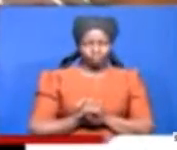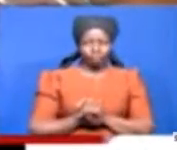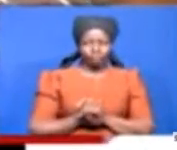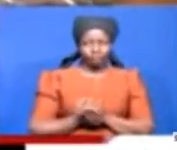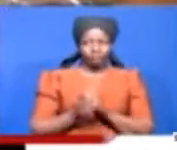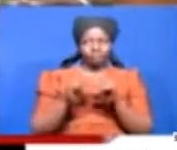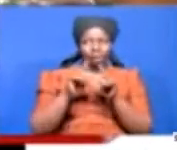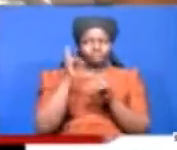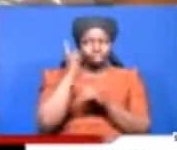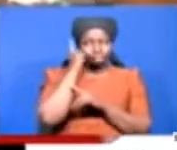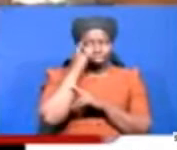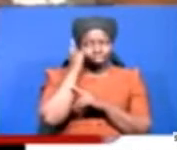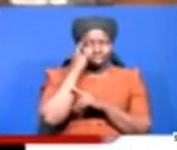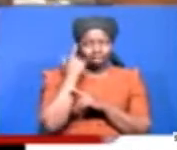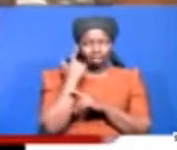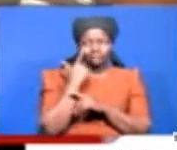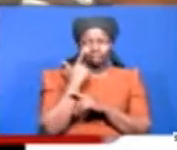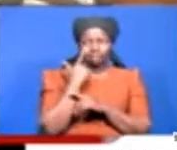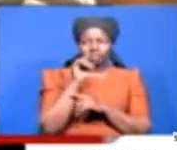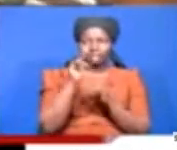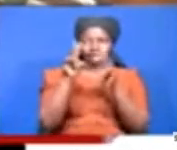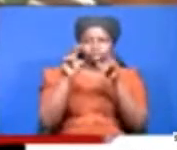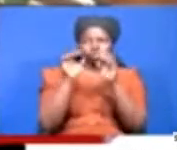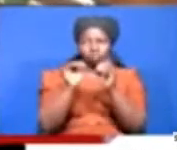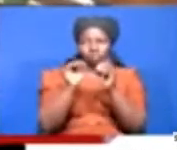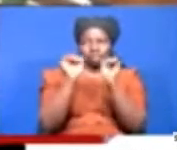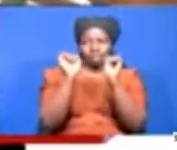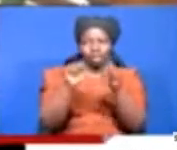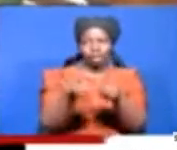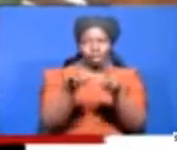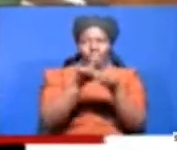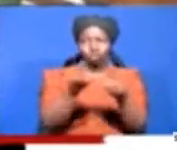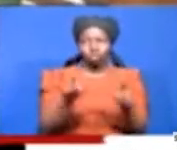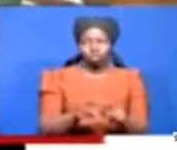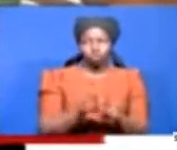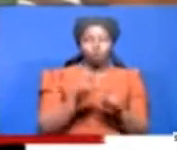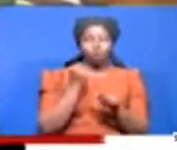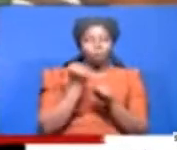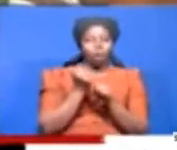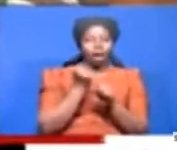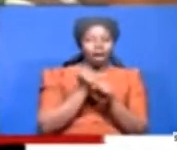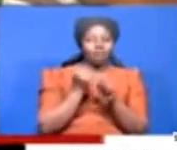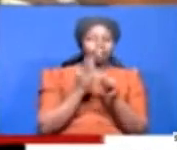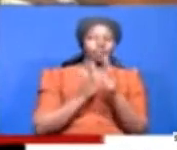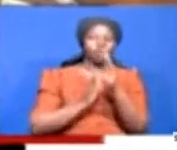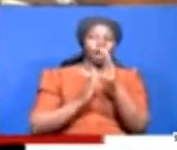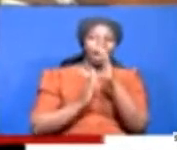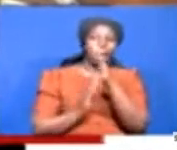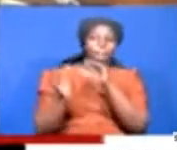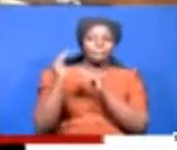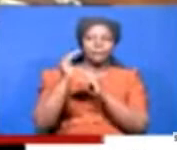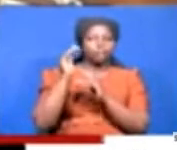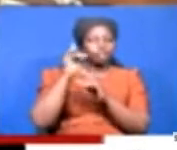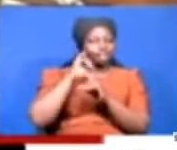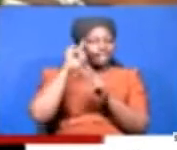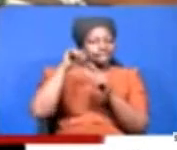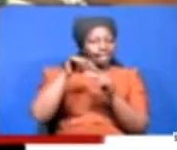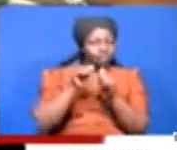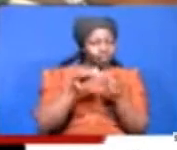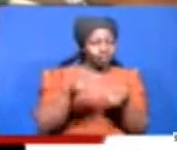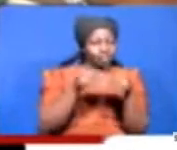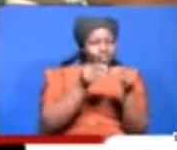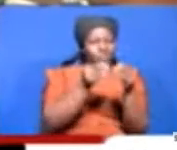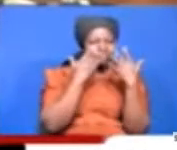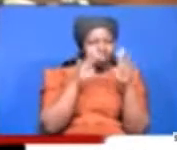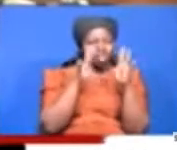think it's no longer an issue. They might actually surpass the original target that we gave them. The small matter would be that